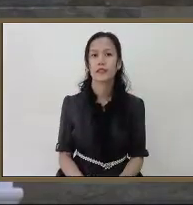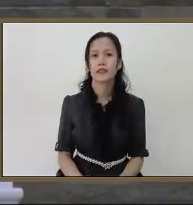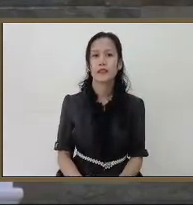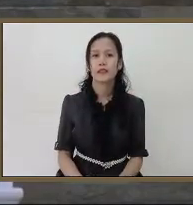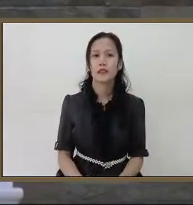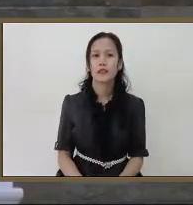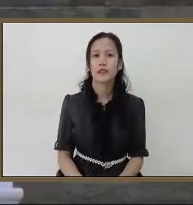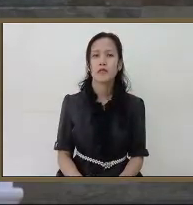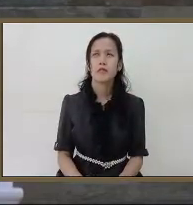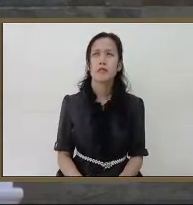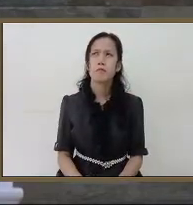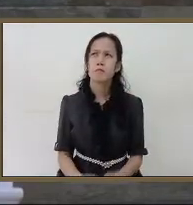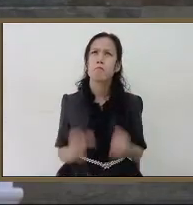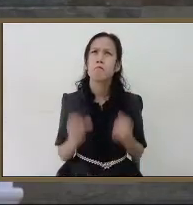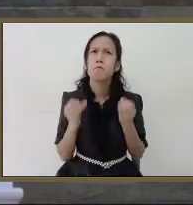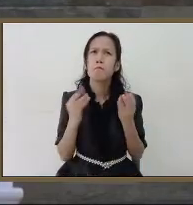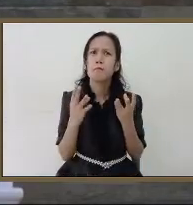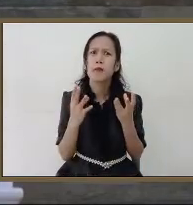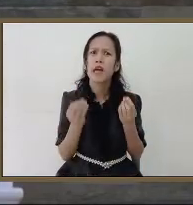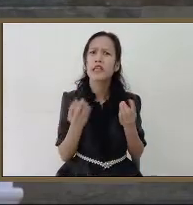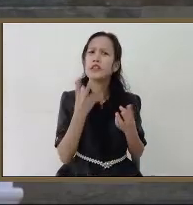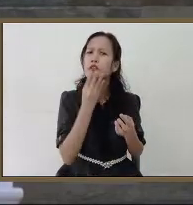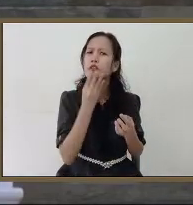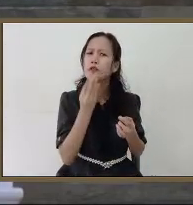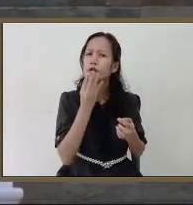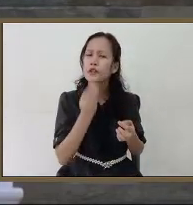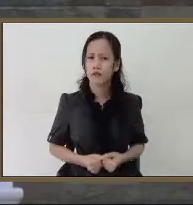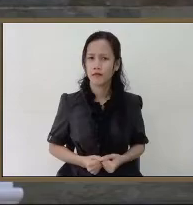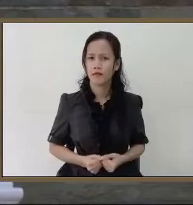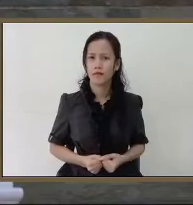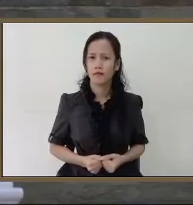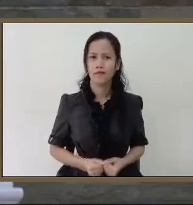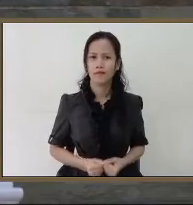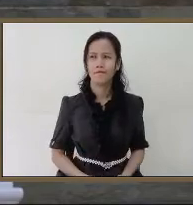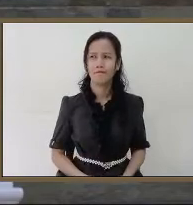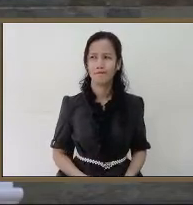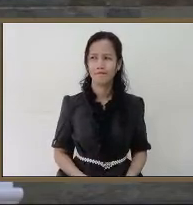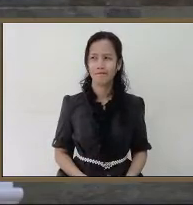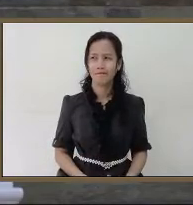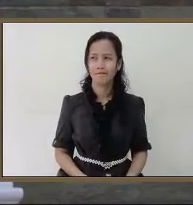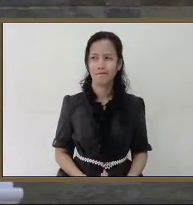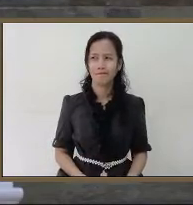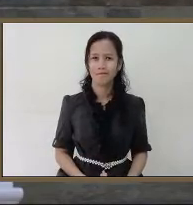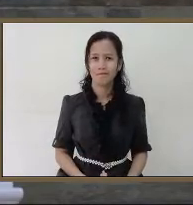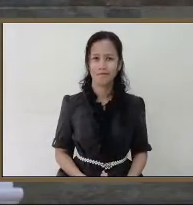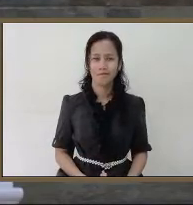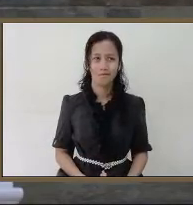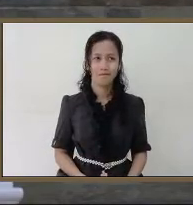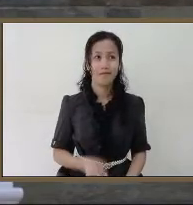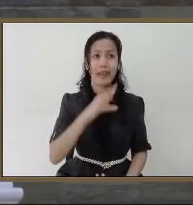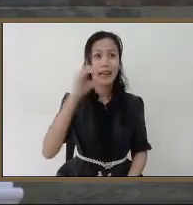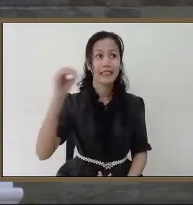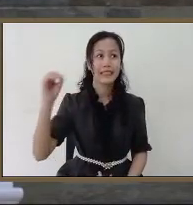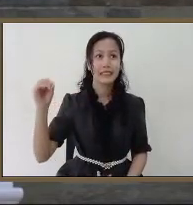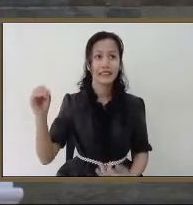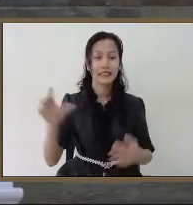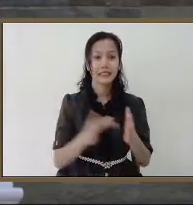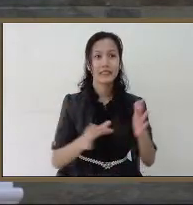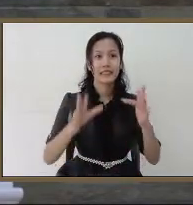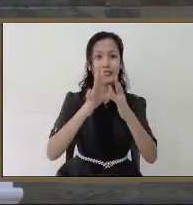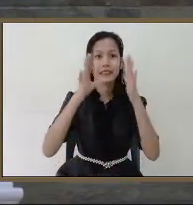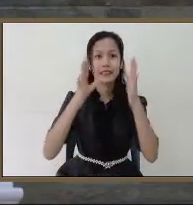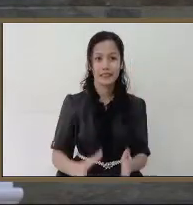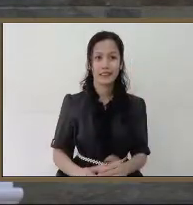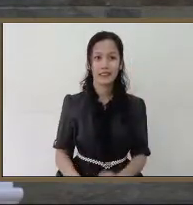Jewish, yung mga Jewish po ah, yung legit, both Jewish and Christian